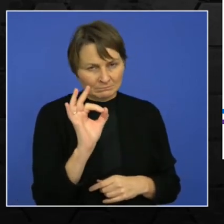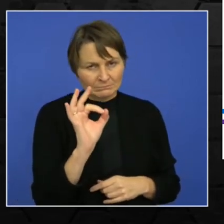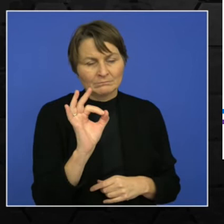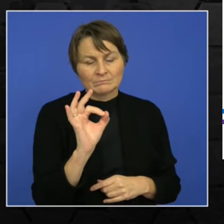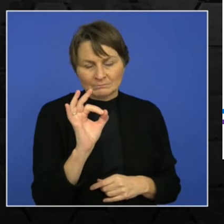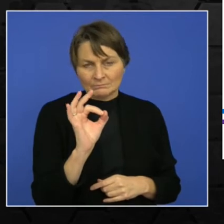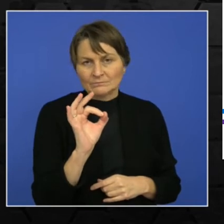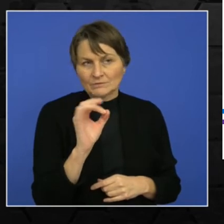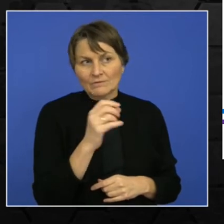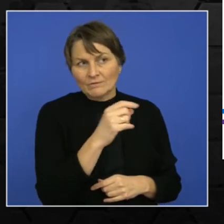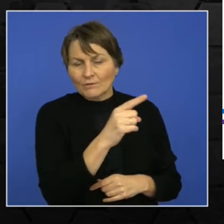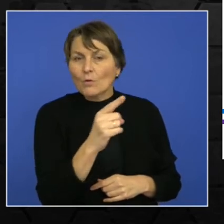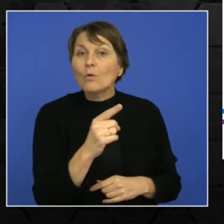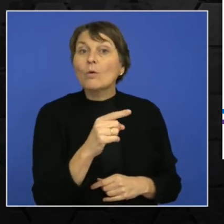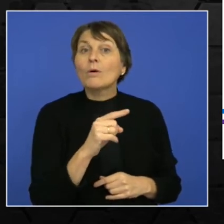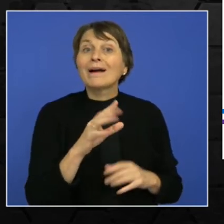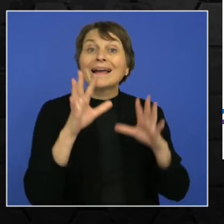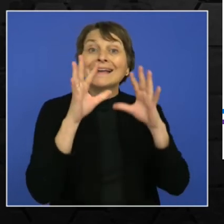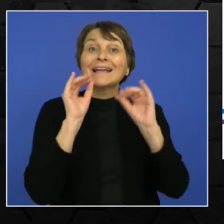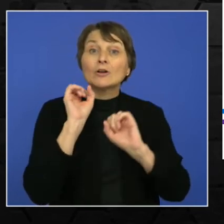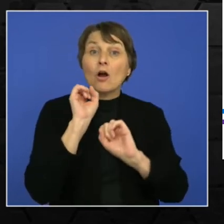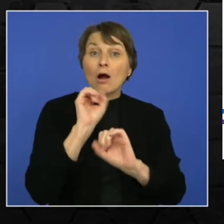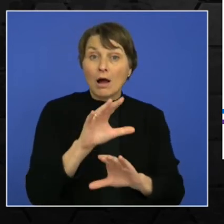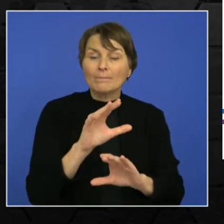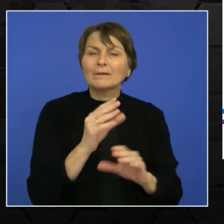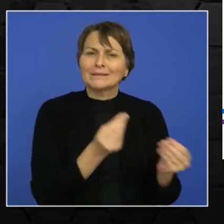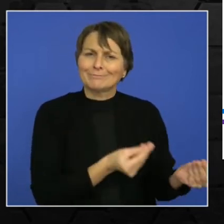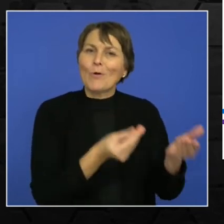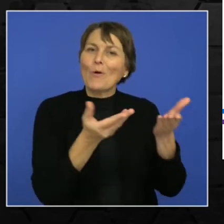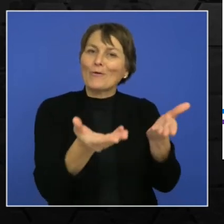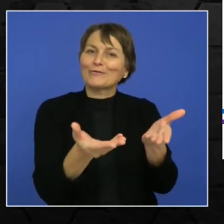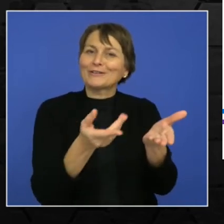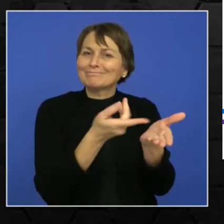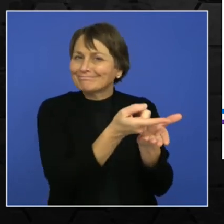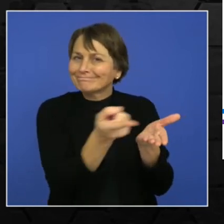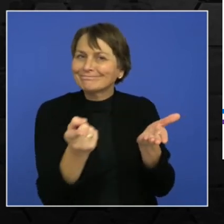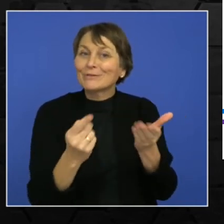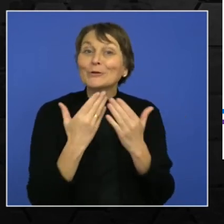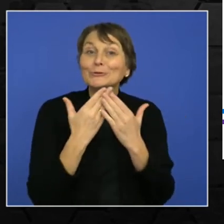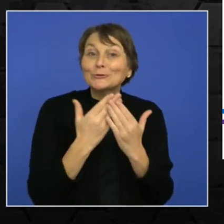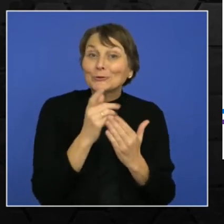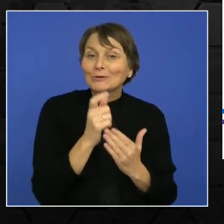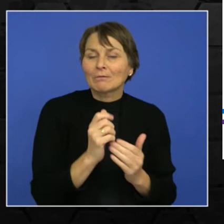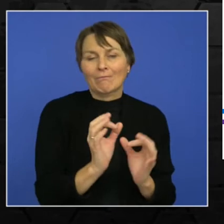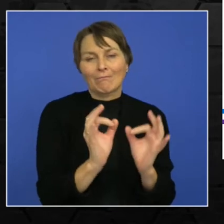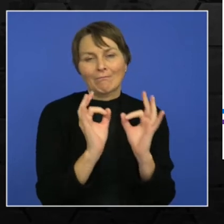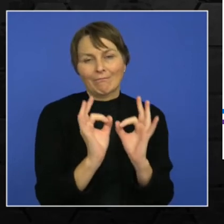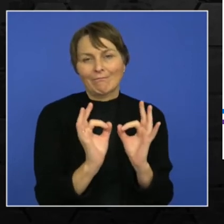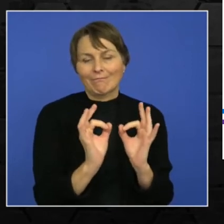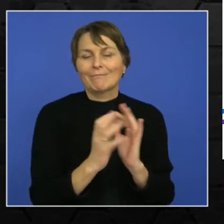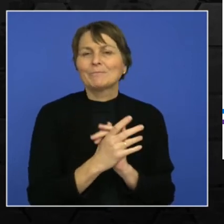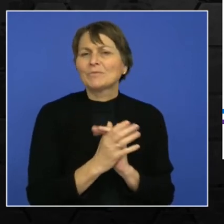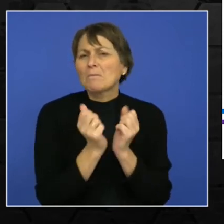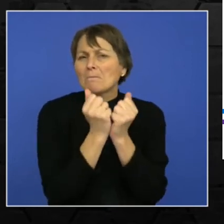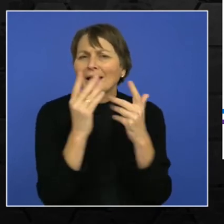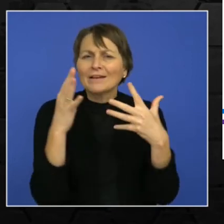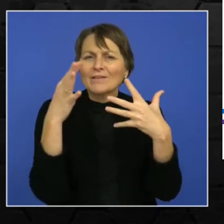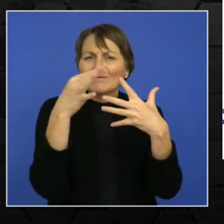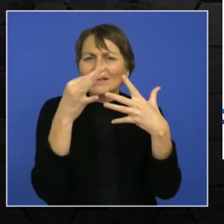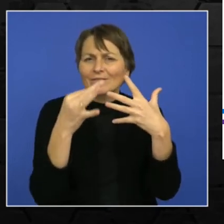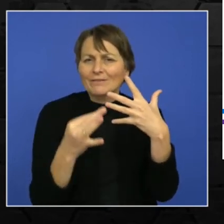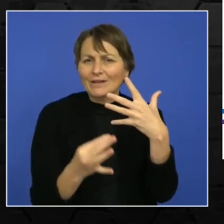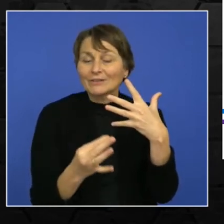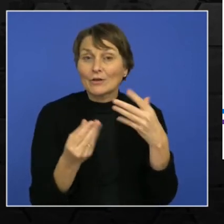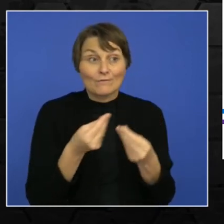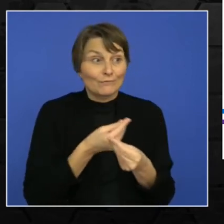by GitHub, which provides you a lot of features. Like it provides a lot of services to you for free.